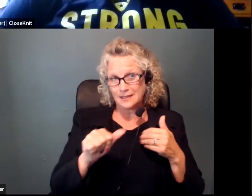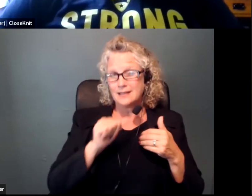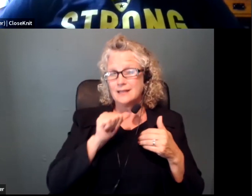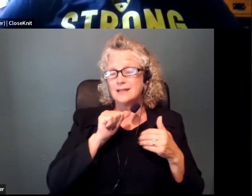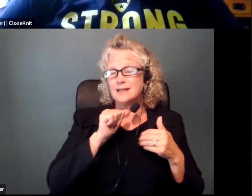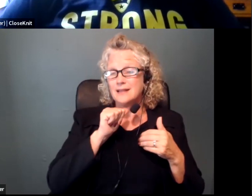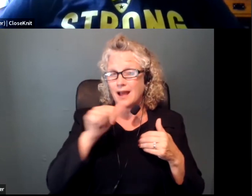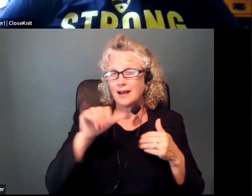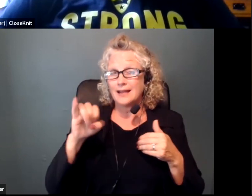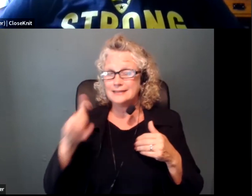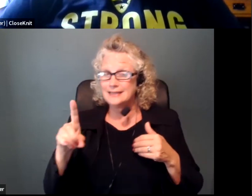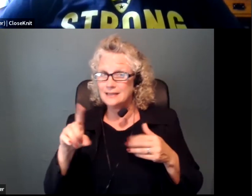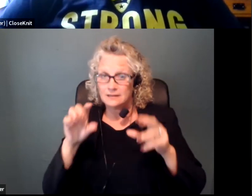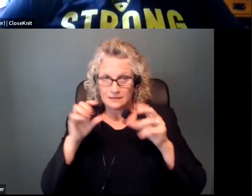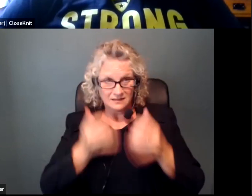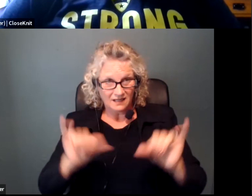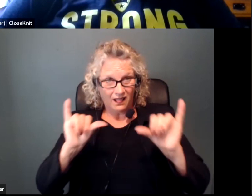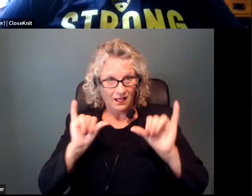to ARC for some support?